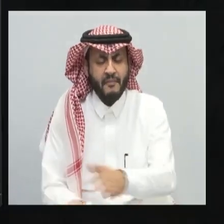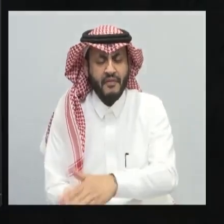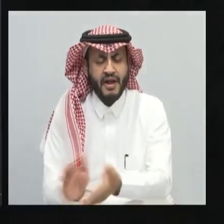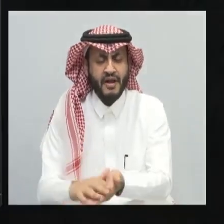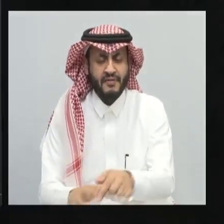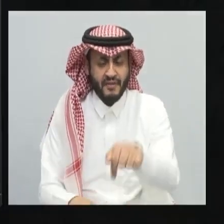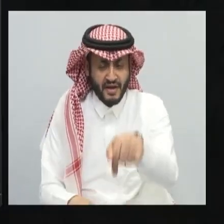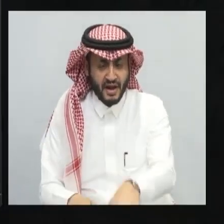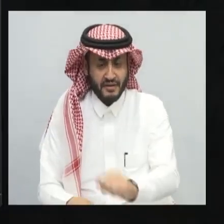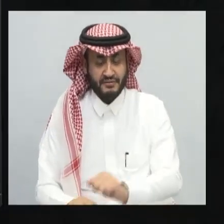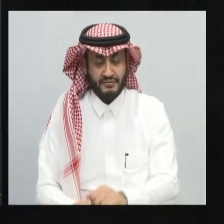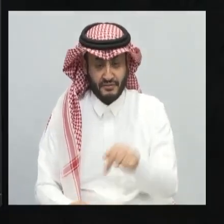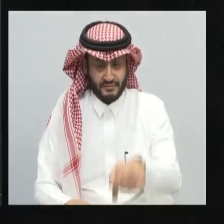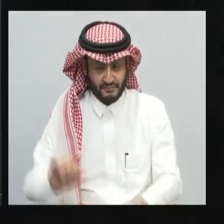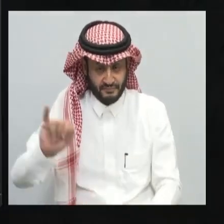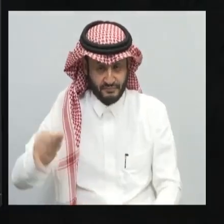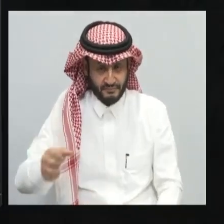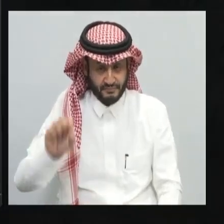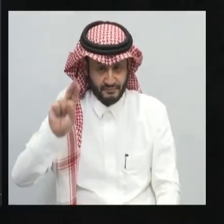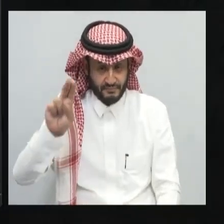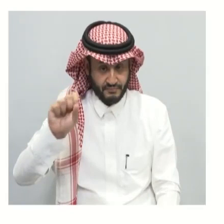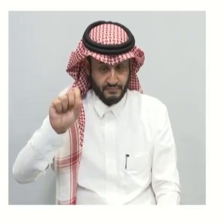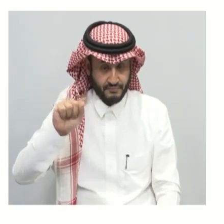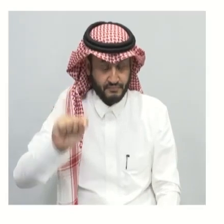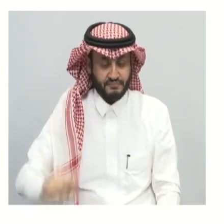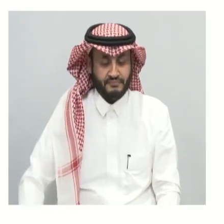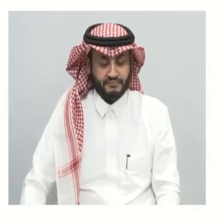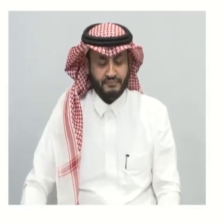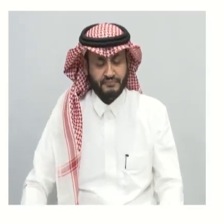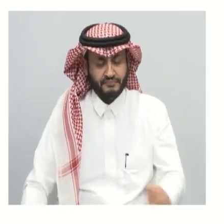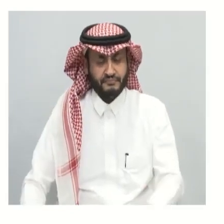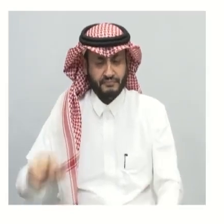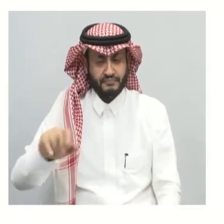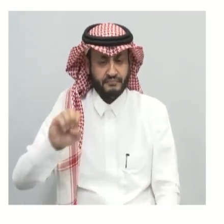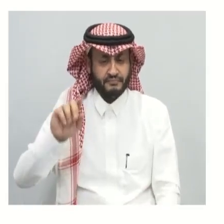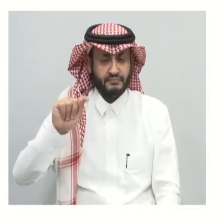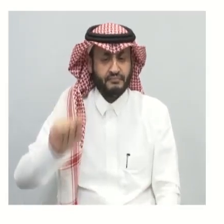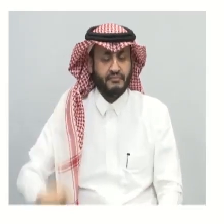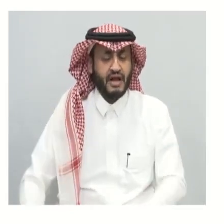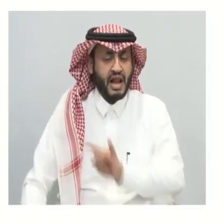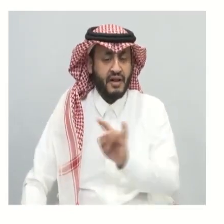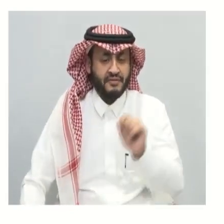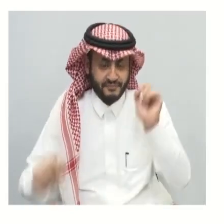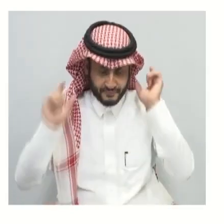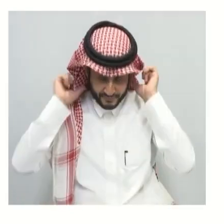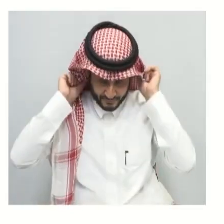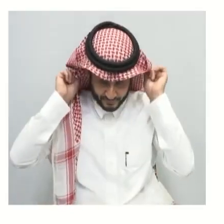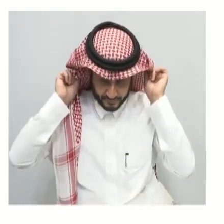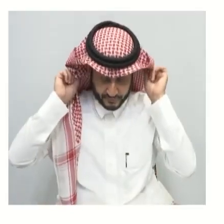pie. I have just done that. And we can use yet. Have you tried the sweater